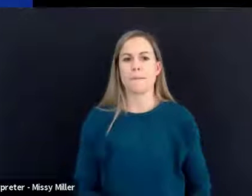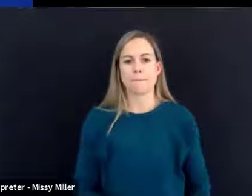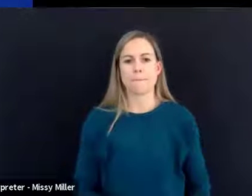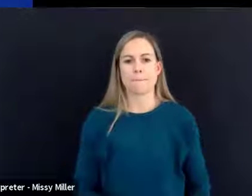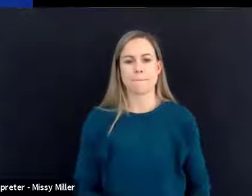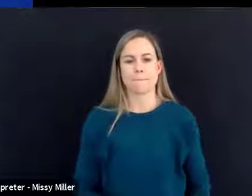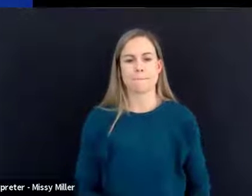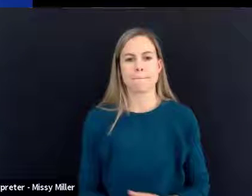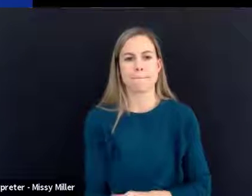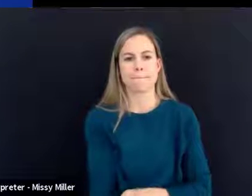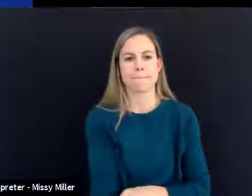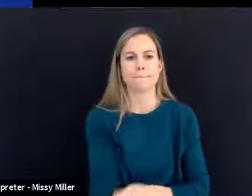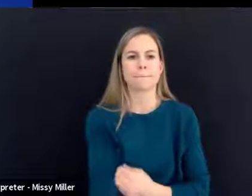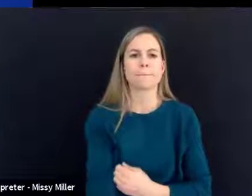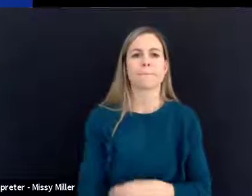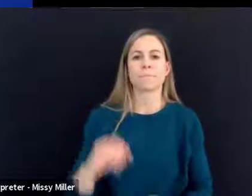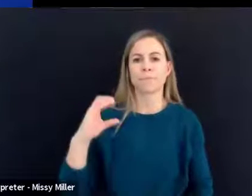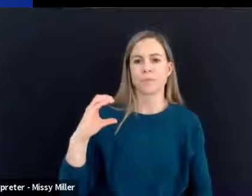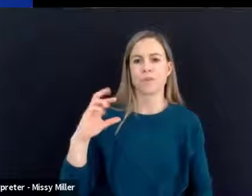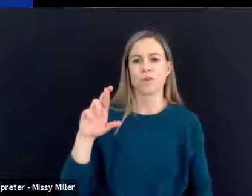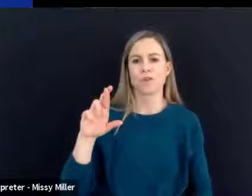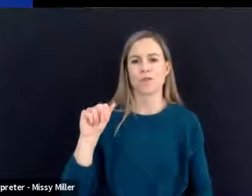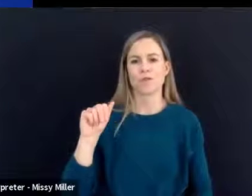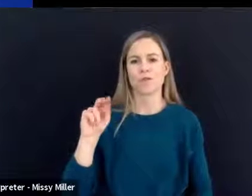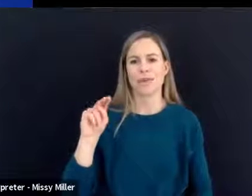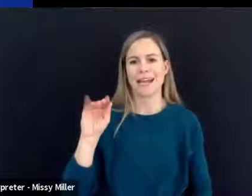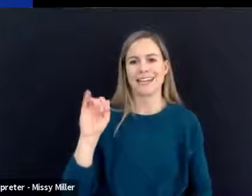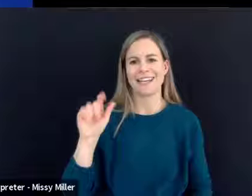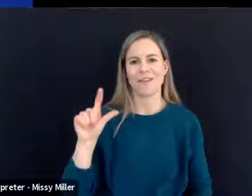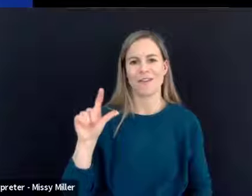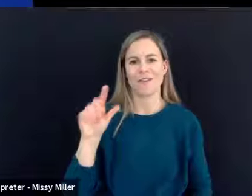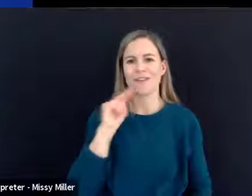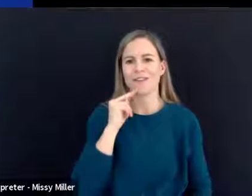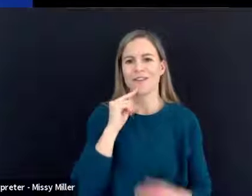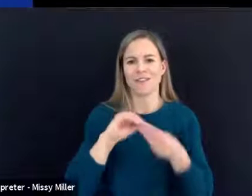So cranial nerve 1, this is where,